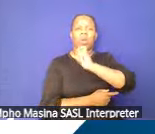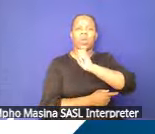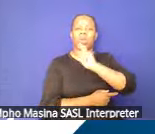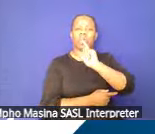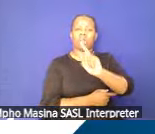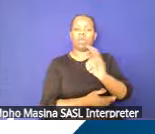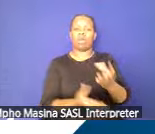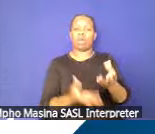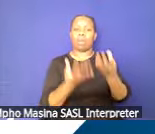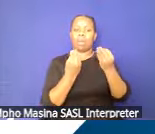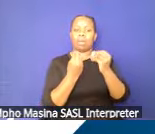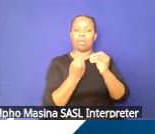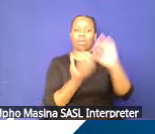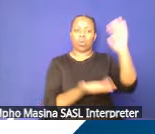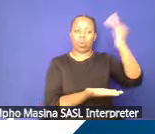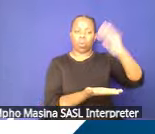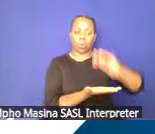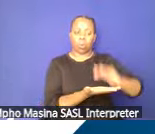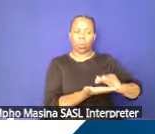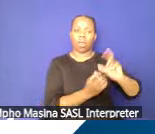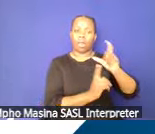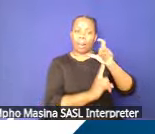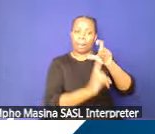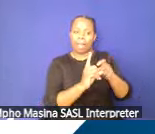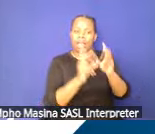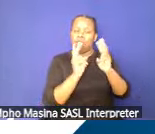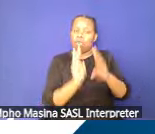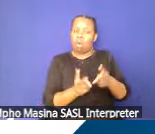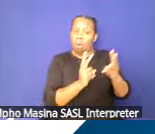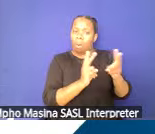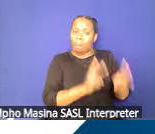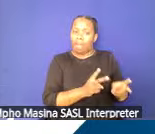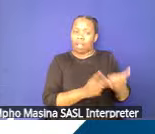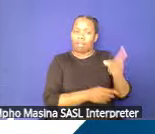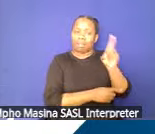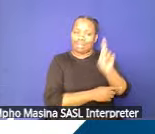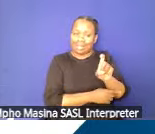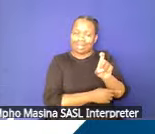the person's normal tax.